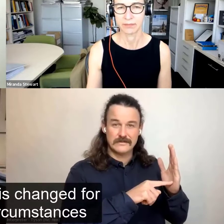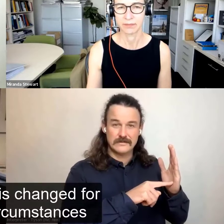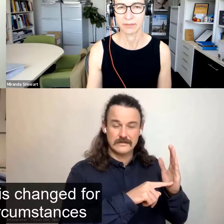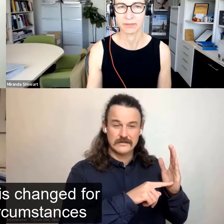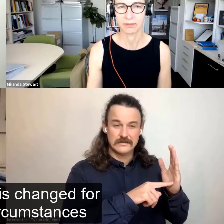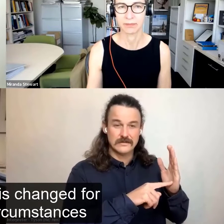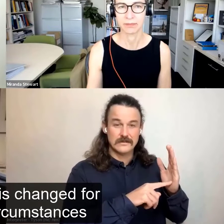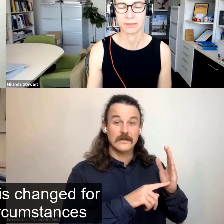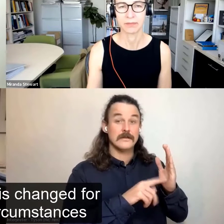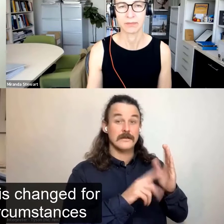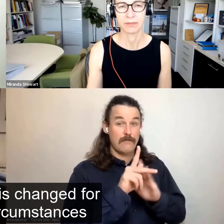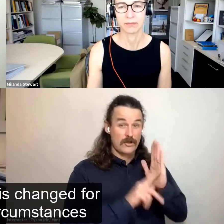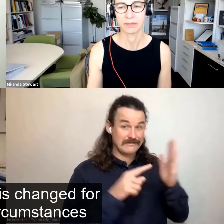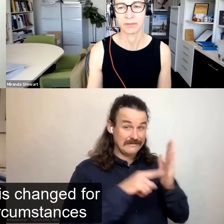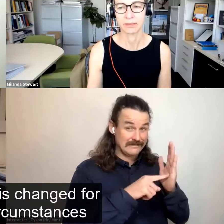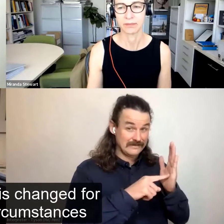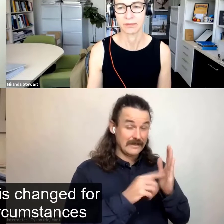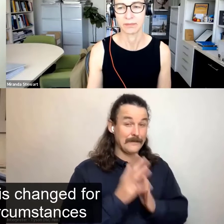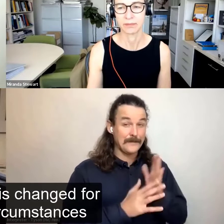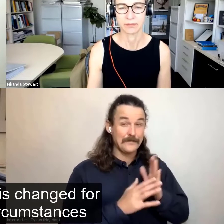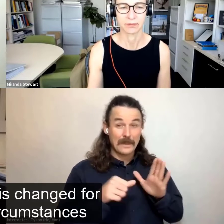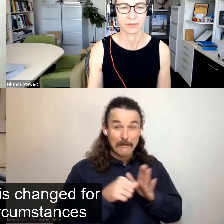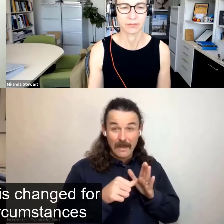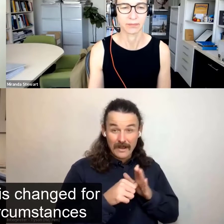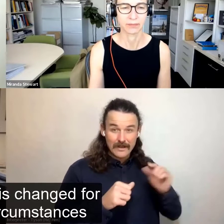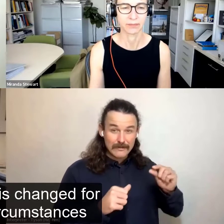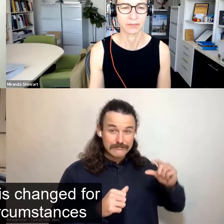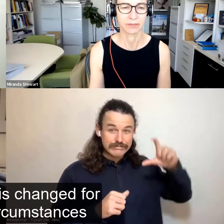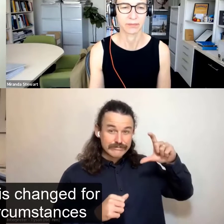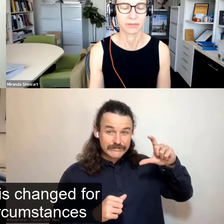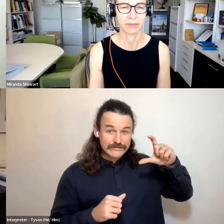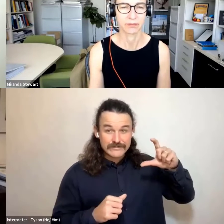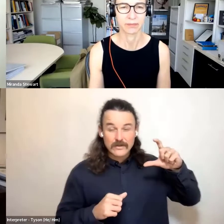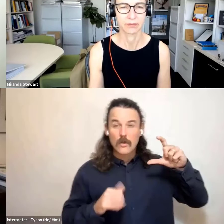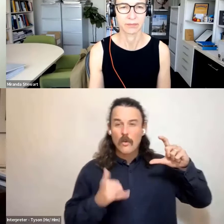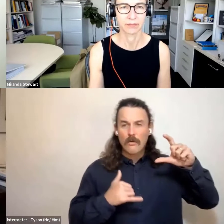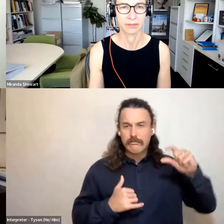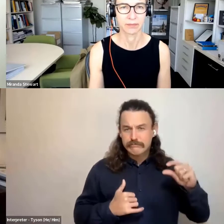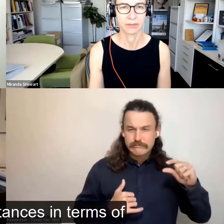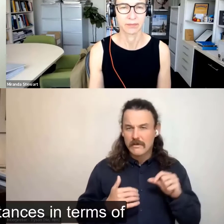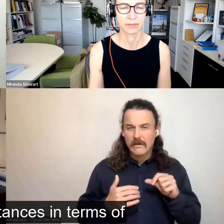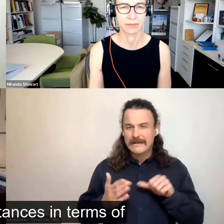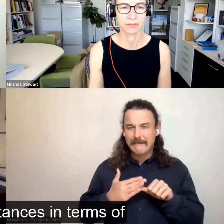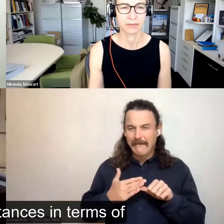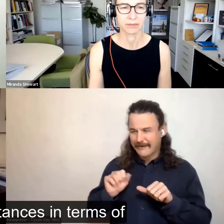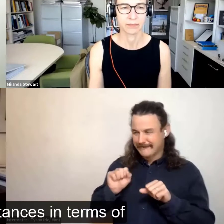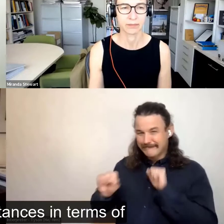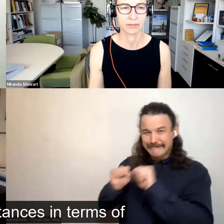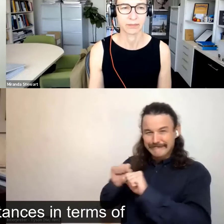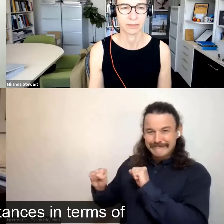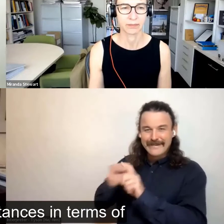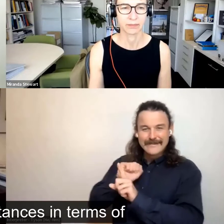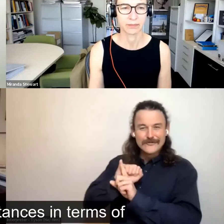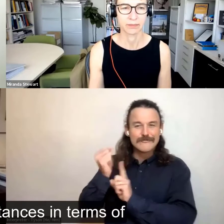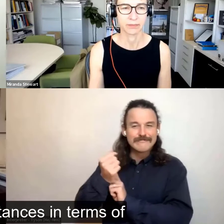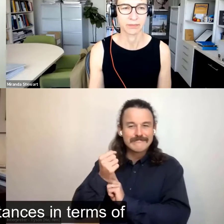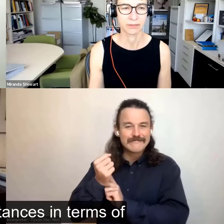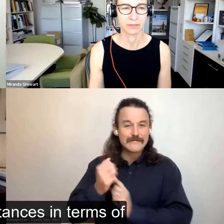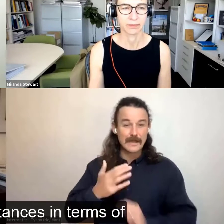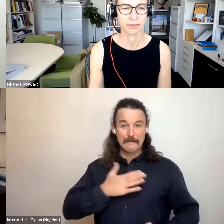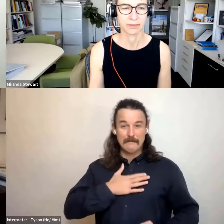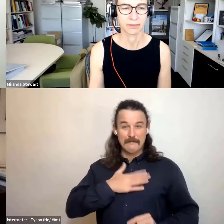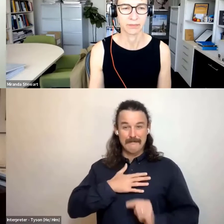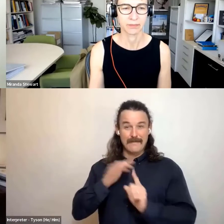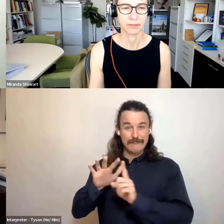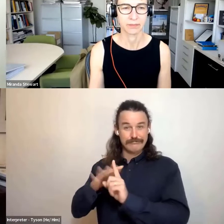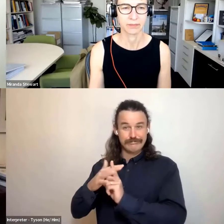the amount is changed for specific circumstances, like my circumstances, in terms